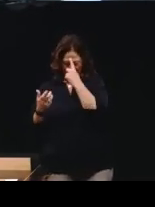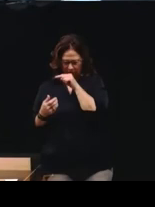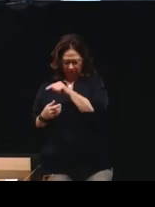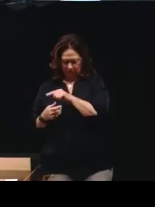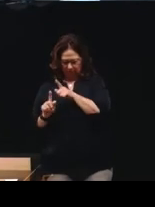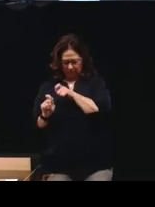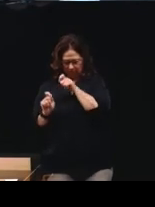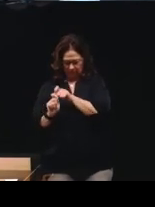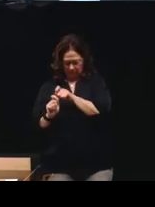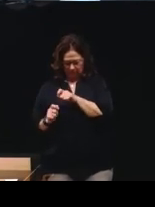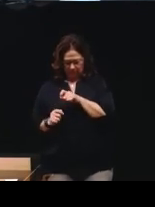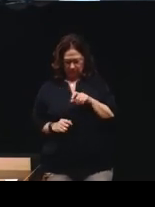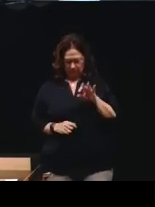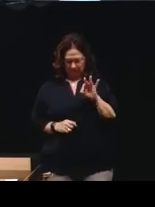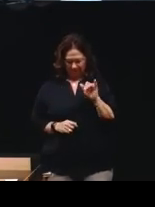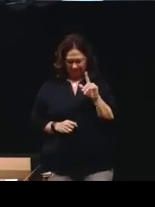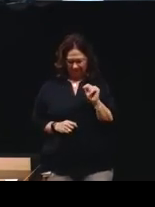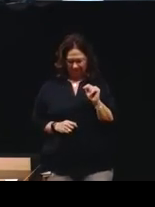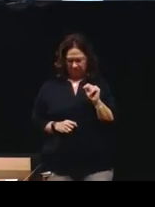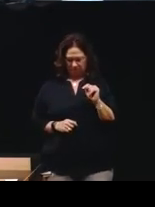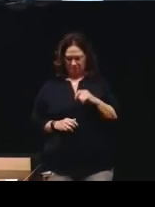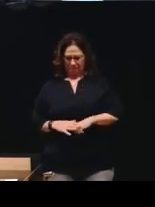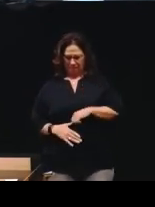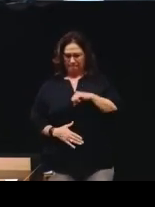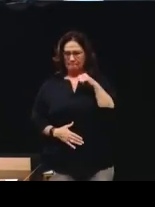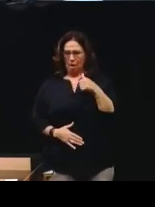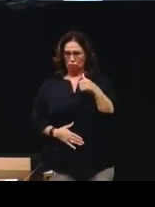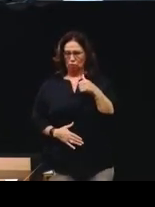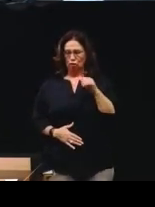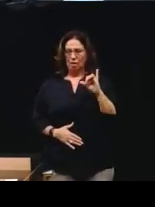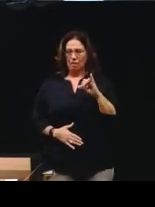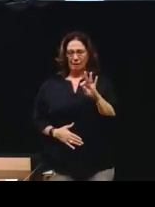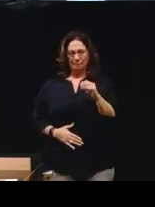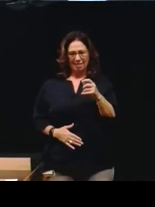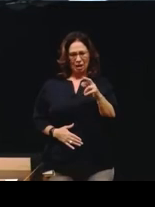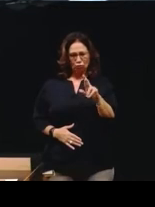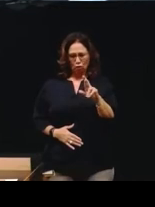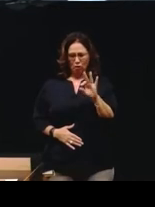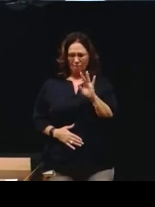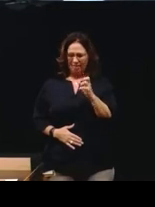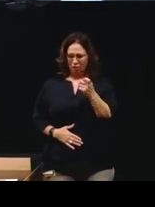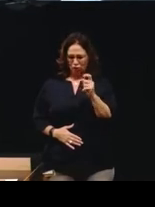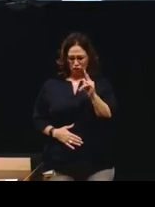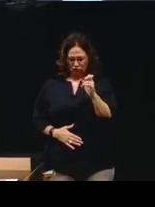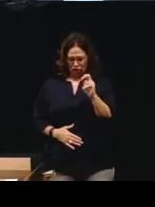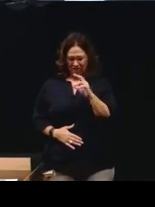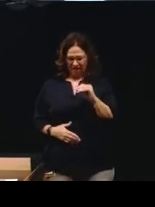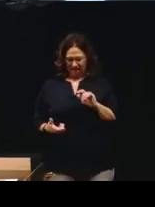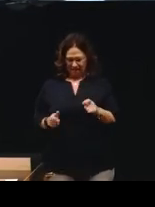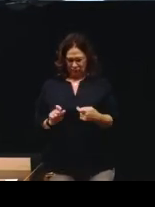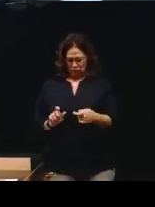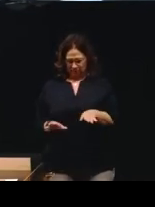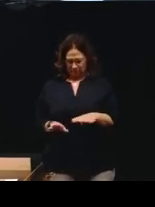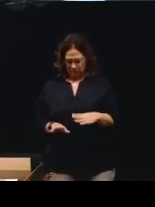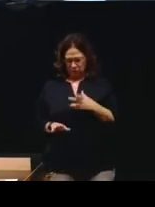fixed dystonic posturing, such as, for example, with plantar flexion and inversion of the foot. In our clinical program,